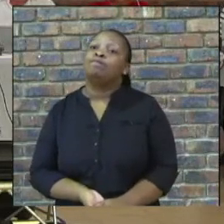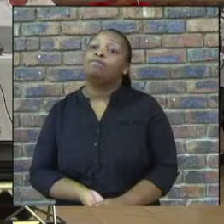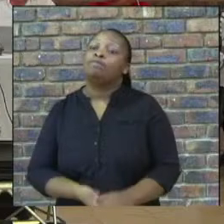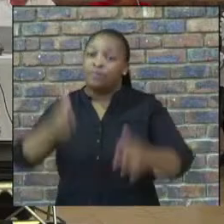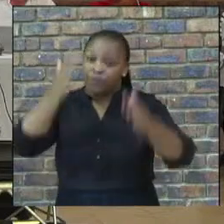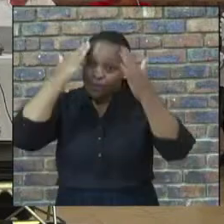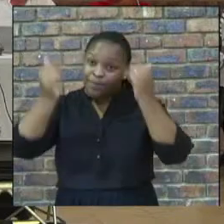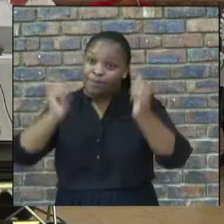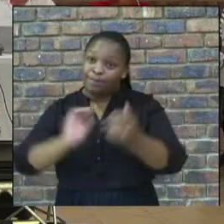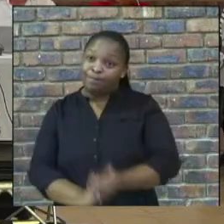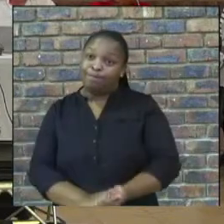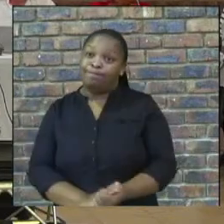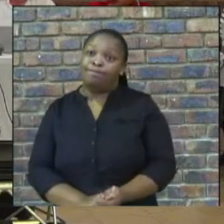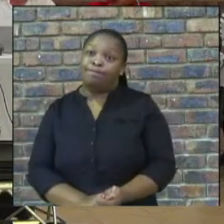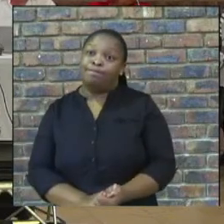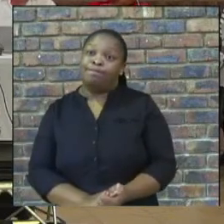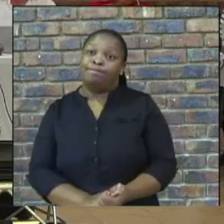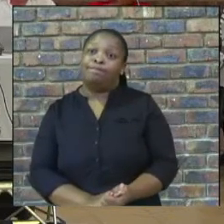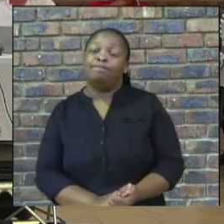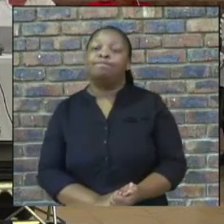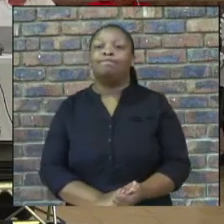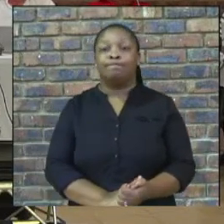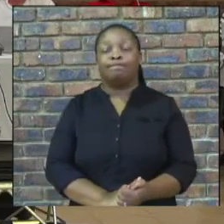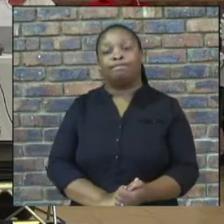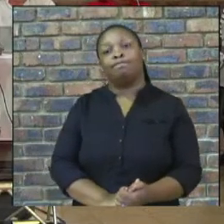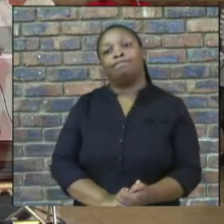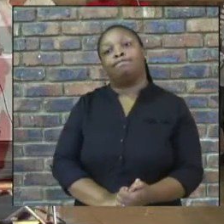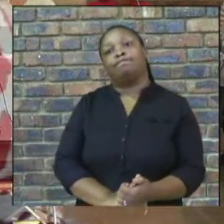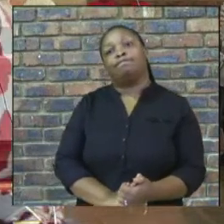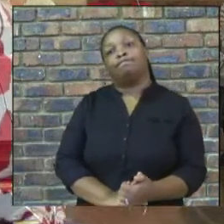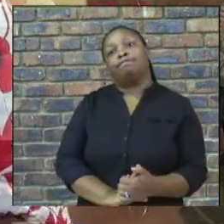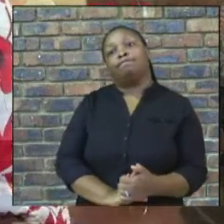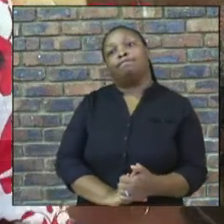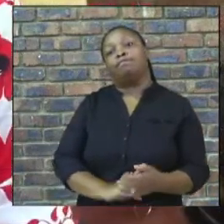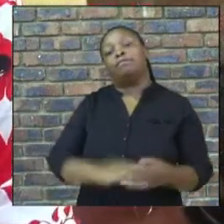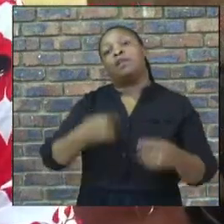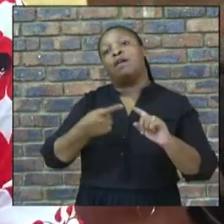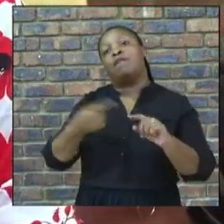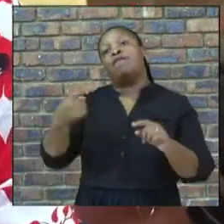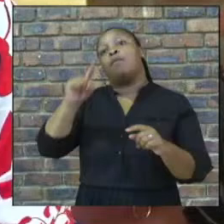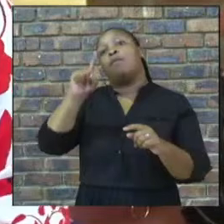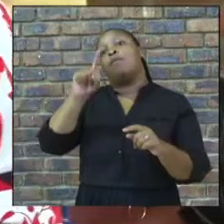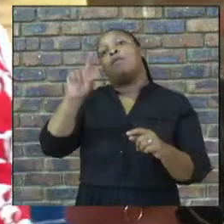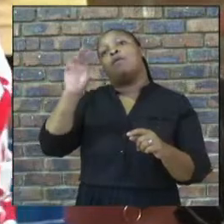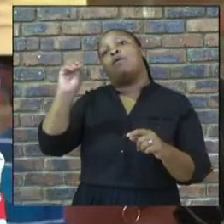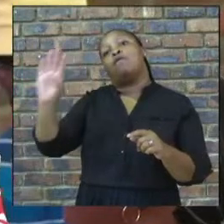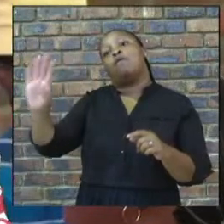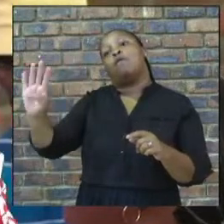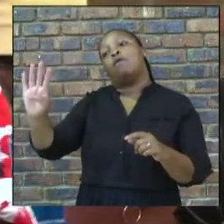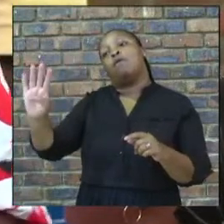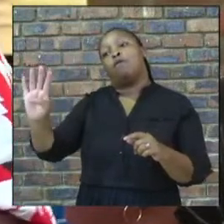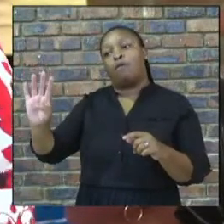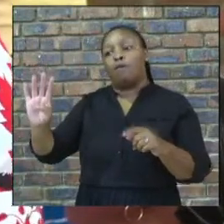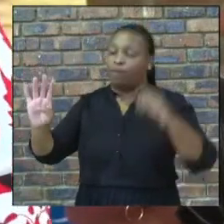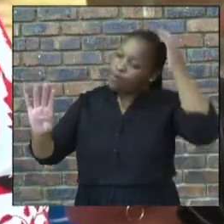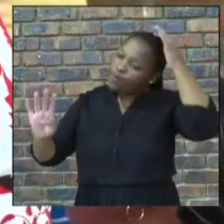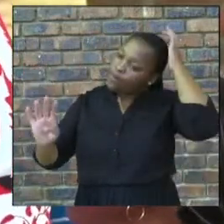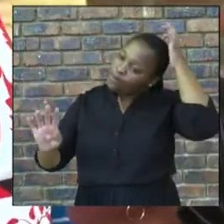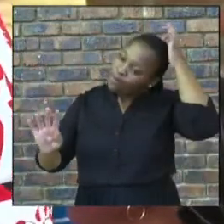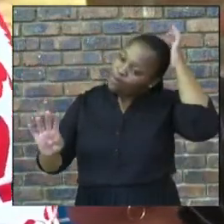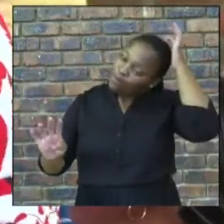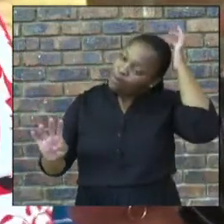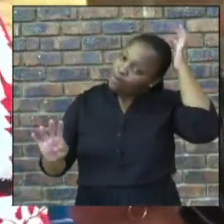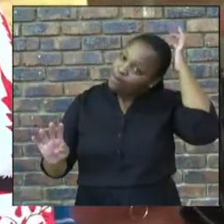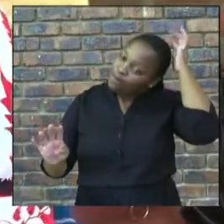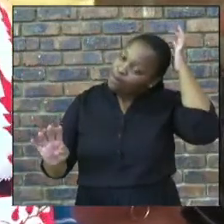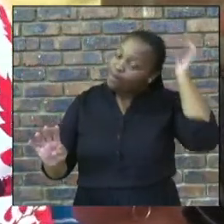Dumelang, ke nna Thembelihle from Zenspreid, Ward 114, ke community activist, ke SMME